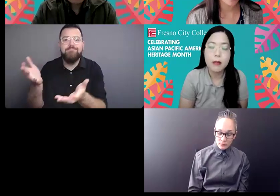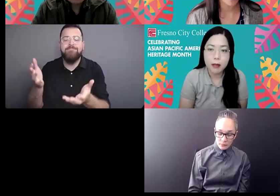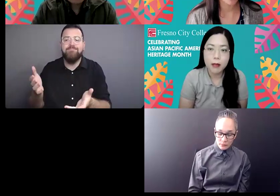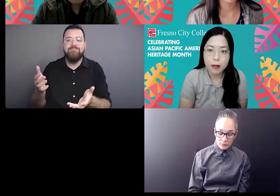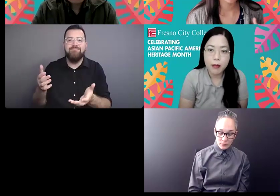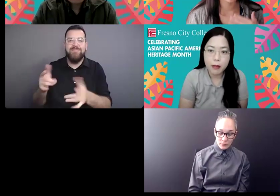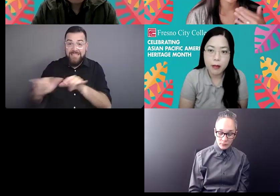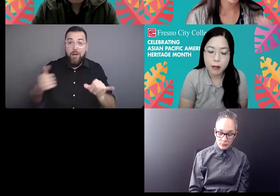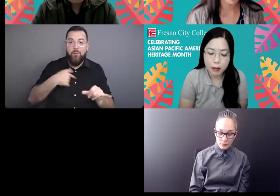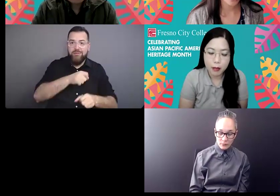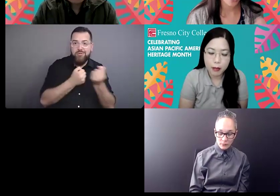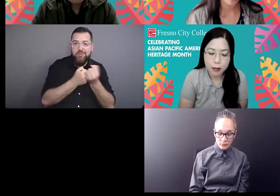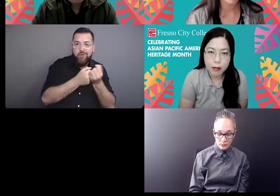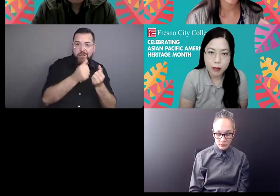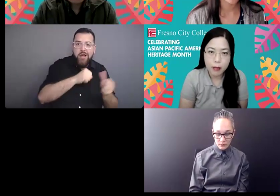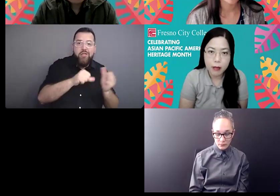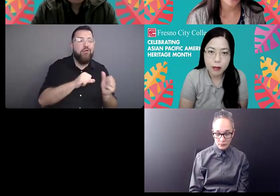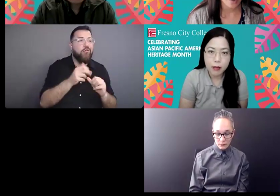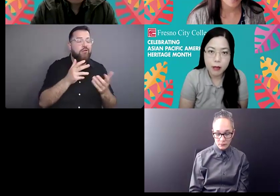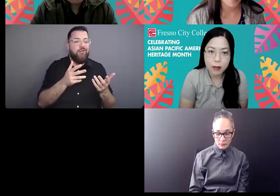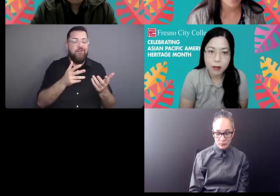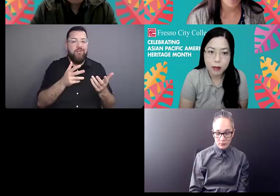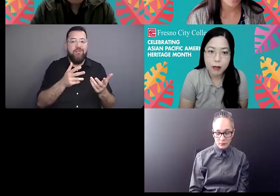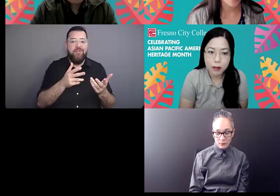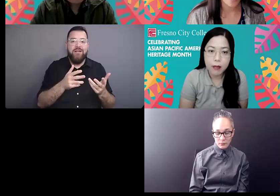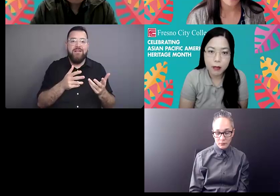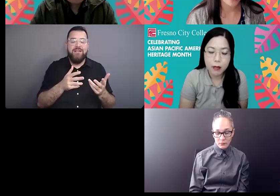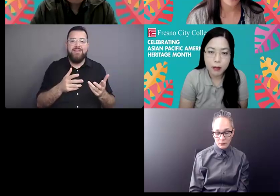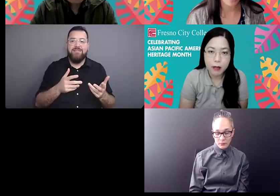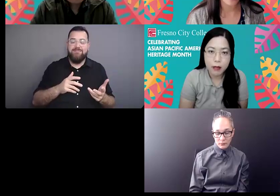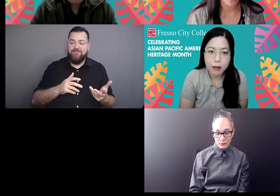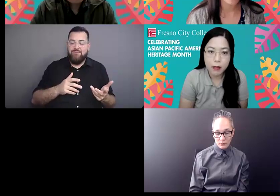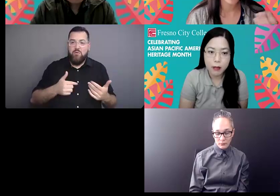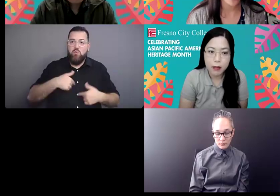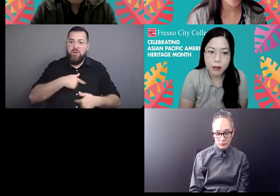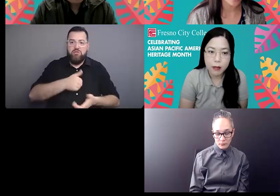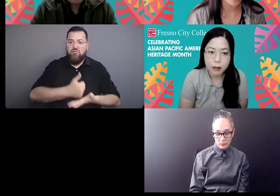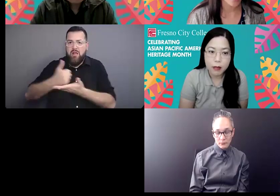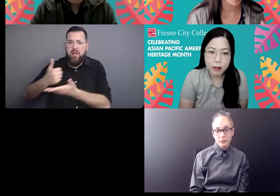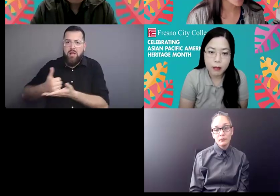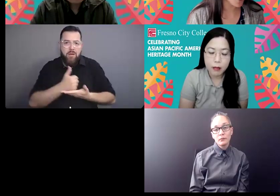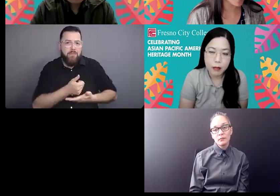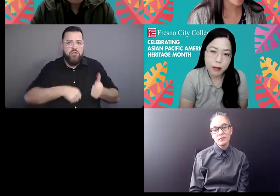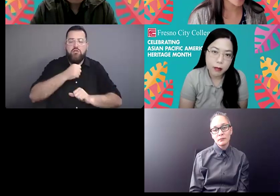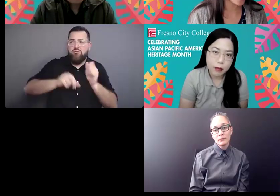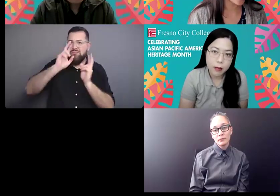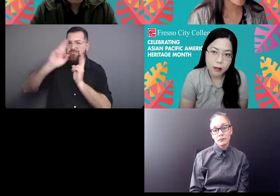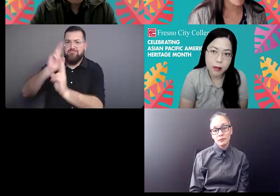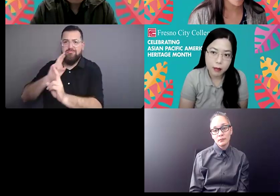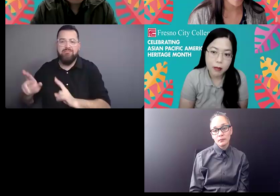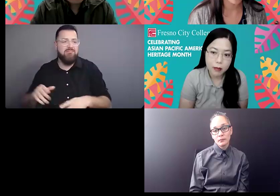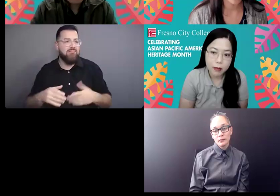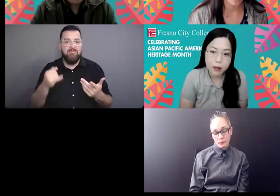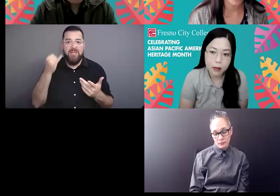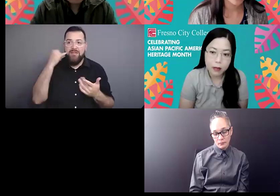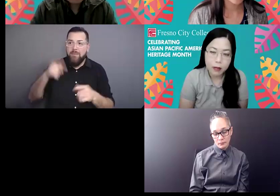sure to make sure we go support each other, fill each other's cups up as well every so often. Ask your colleagues, hey, what's wrong? Did you need any